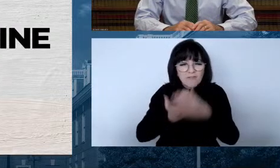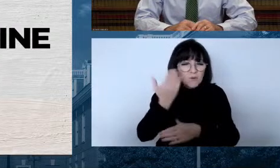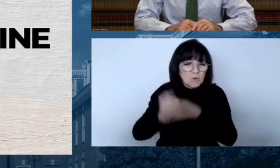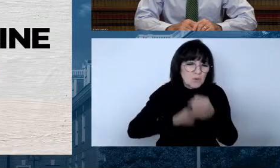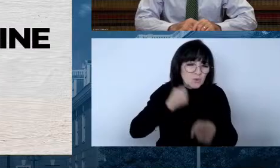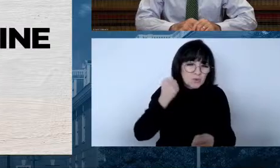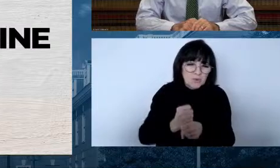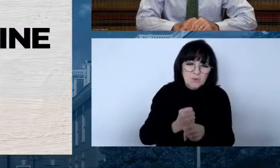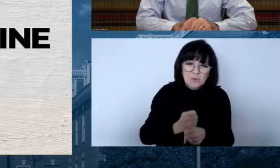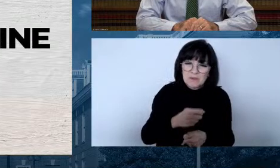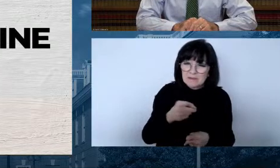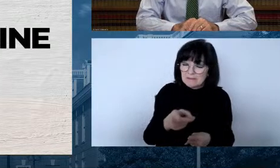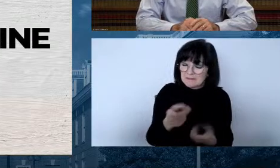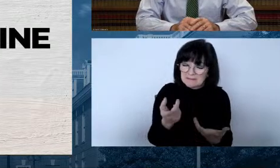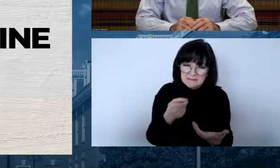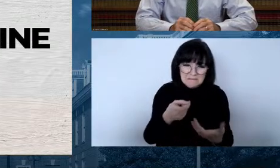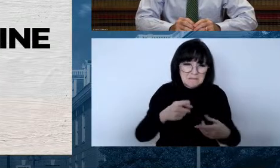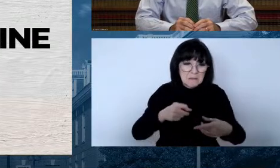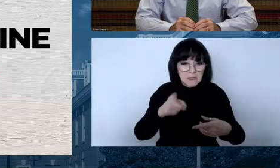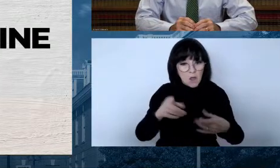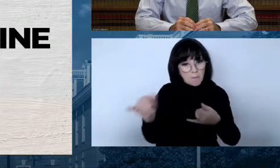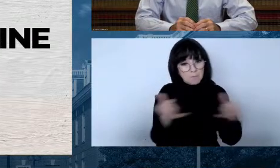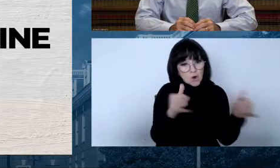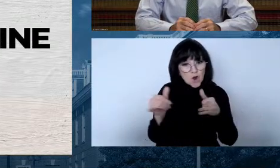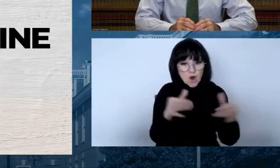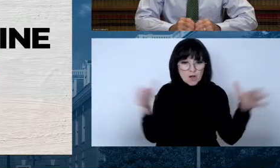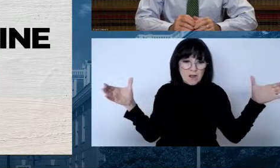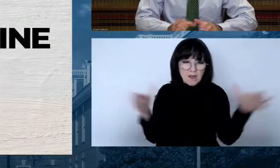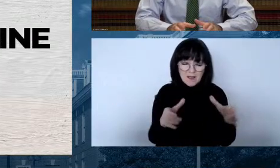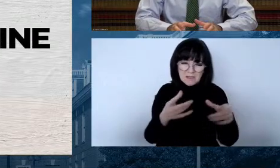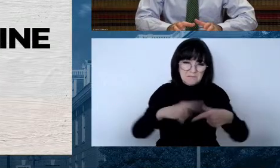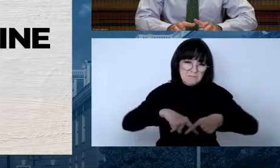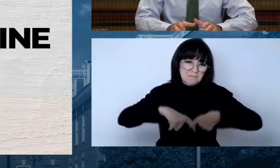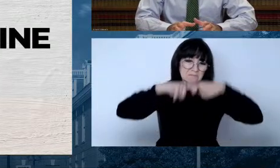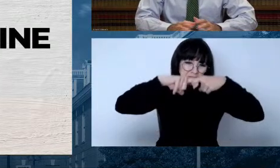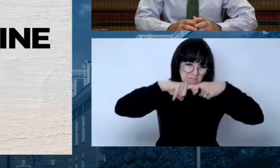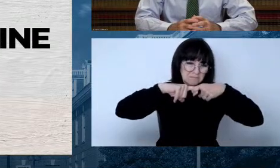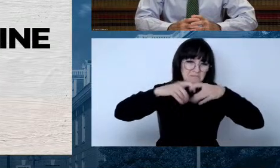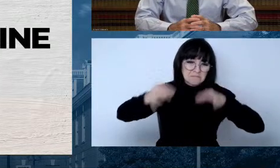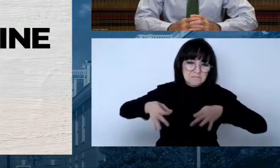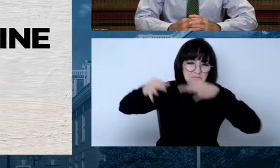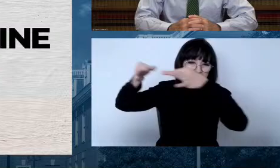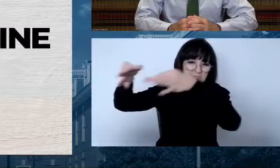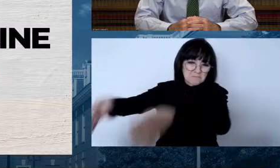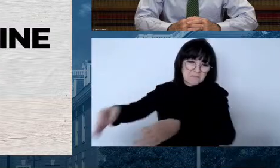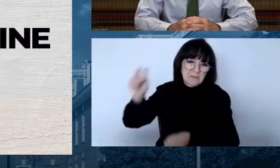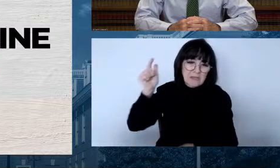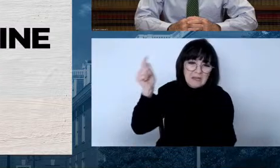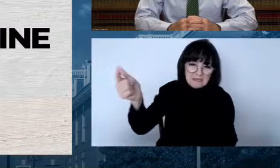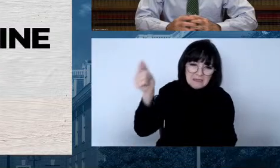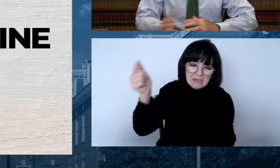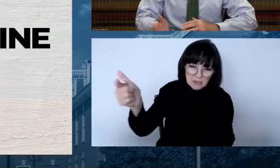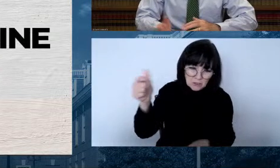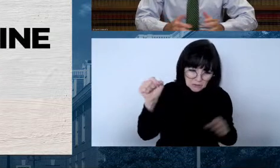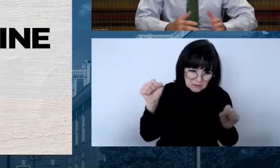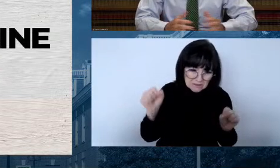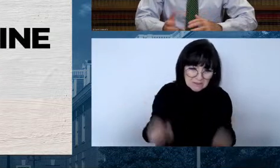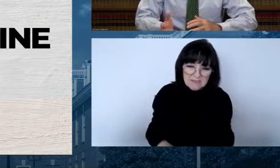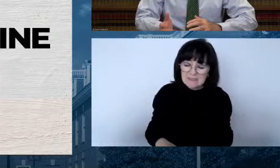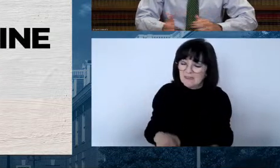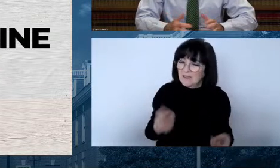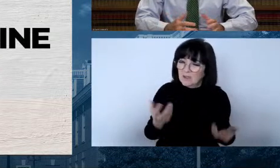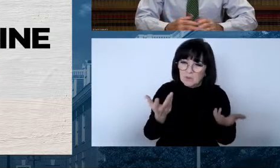weeks a New Year's celebration and not invite the risk of